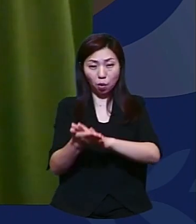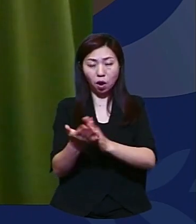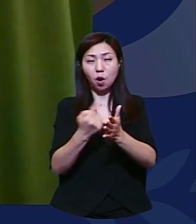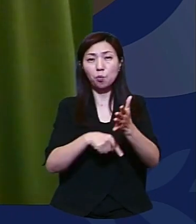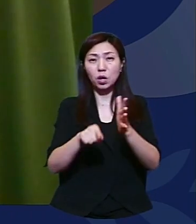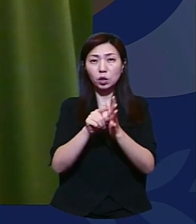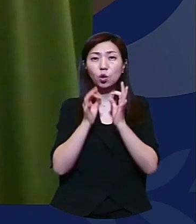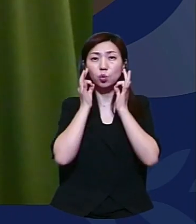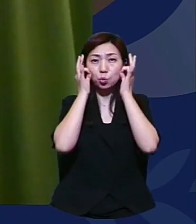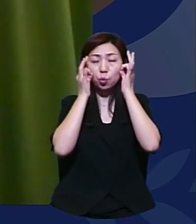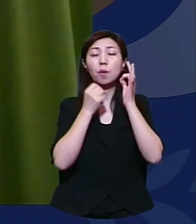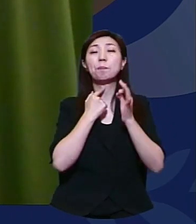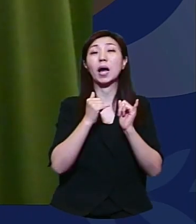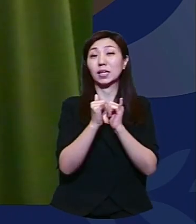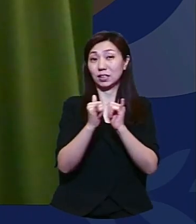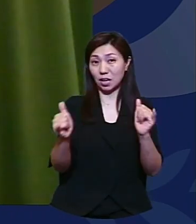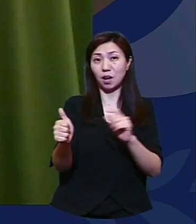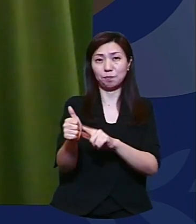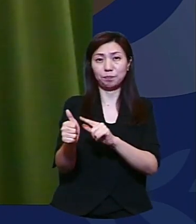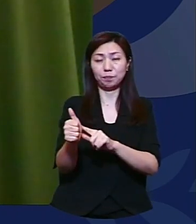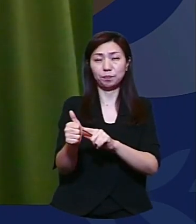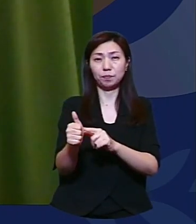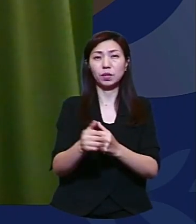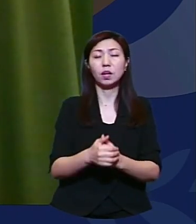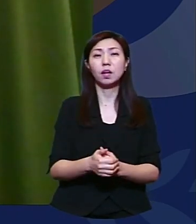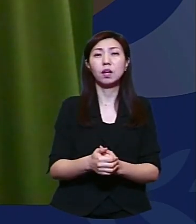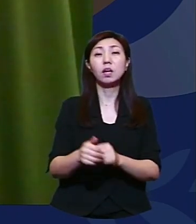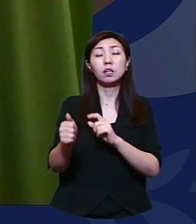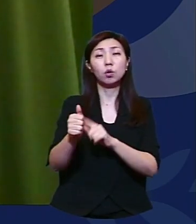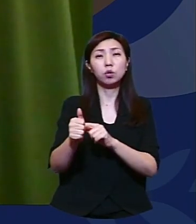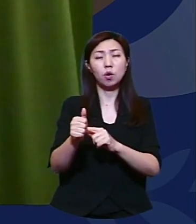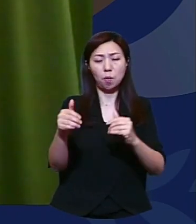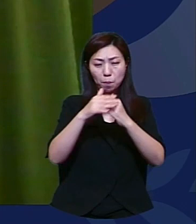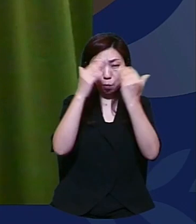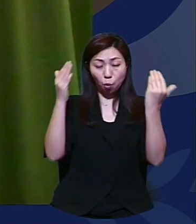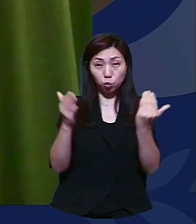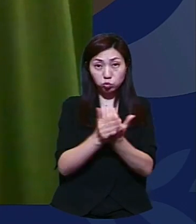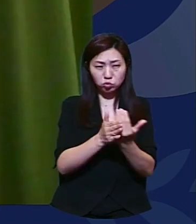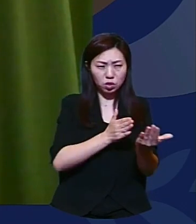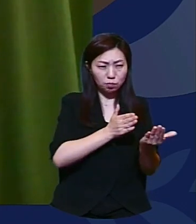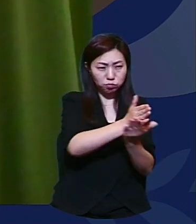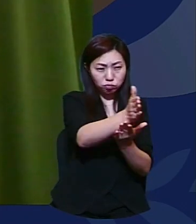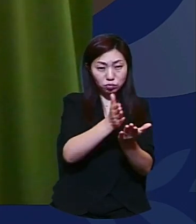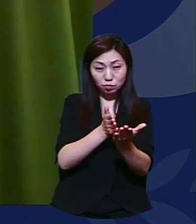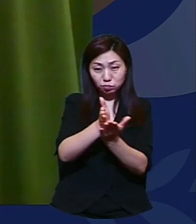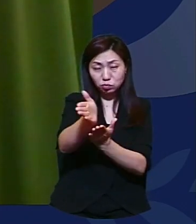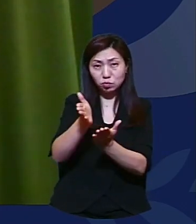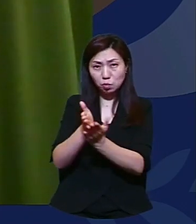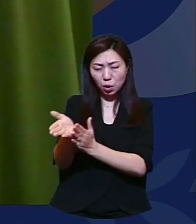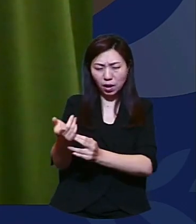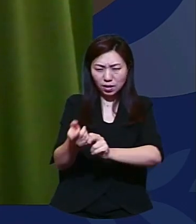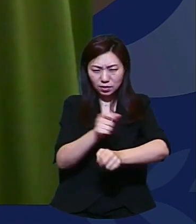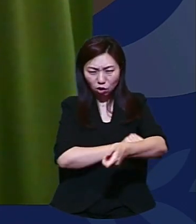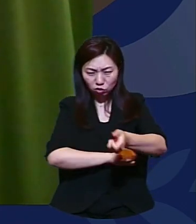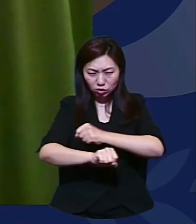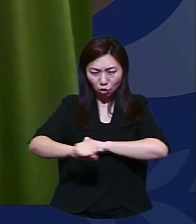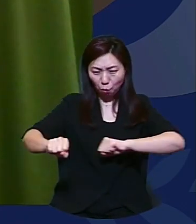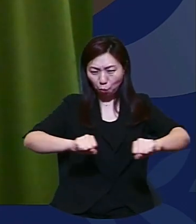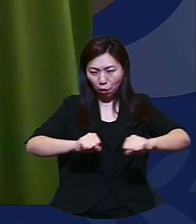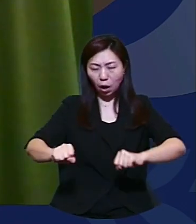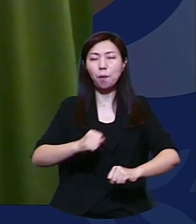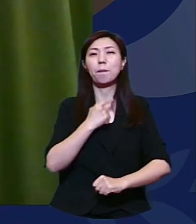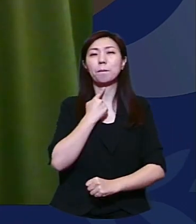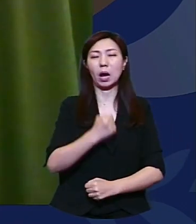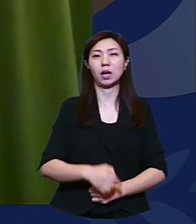big digital things across all parts of the Colombian government. And we saw a similar story in our assessment of